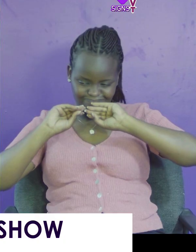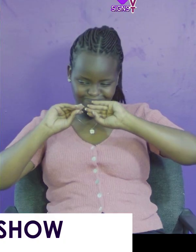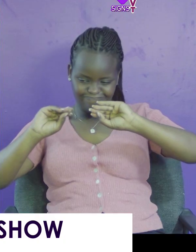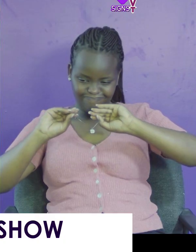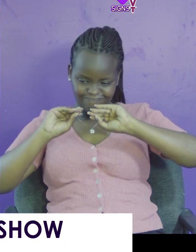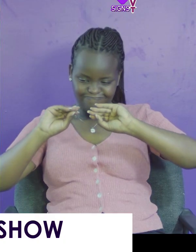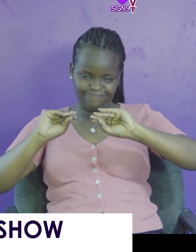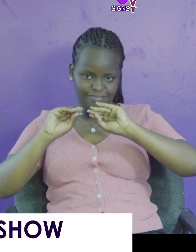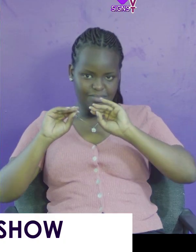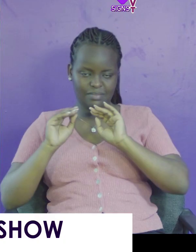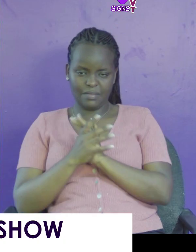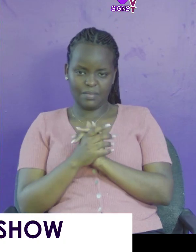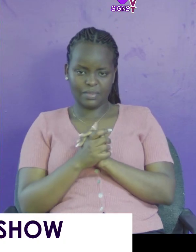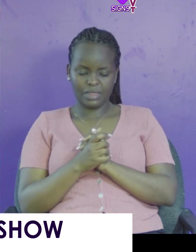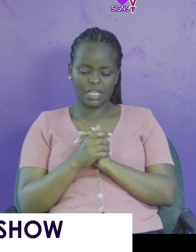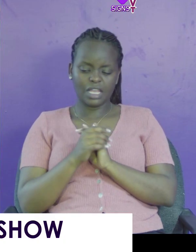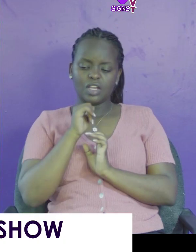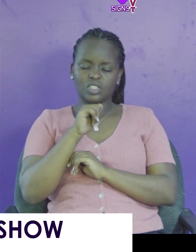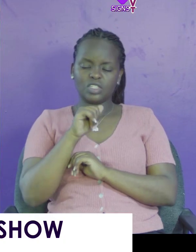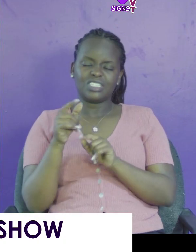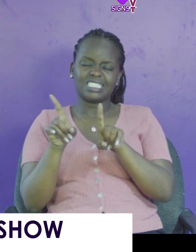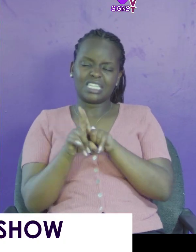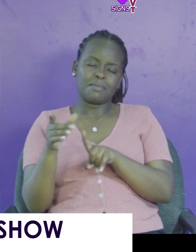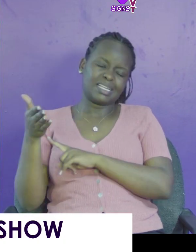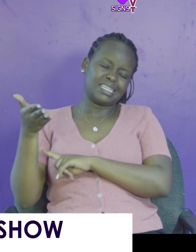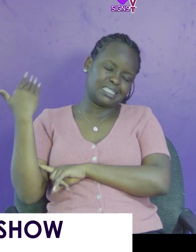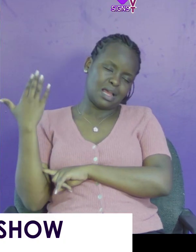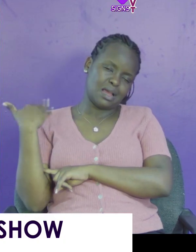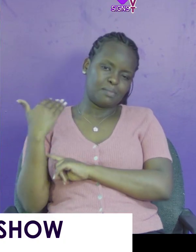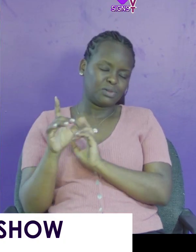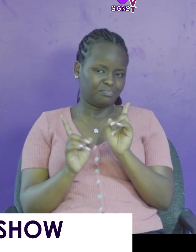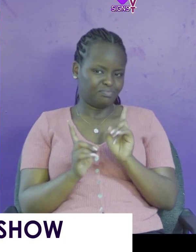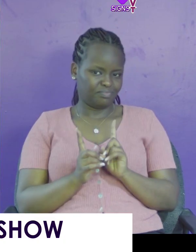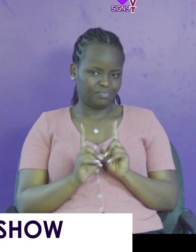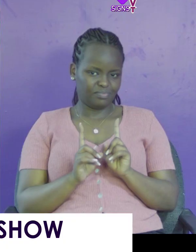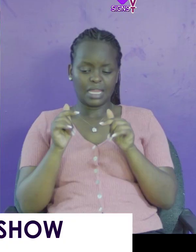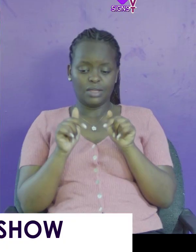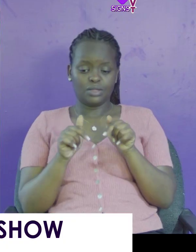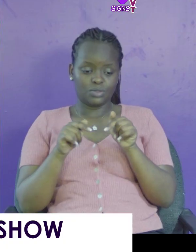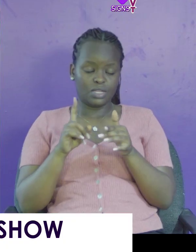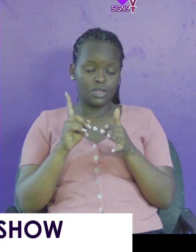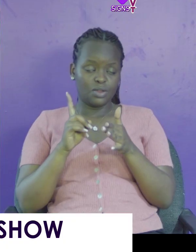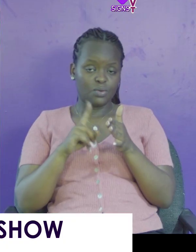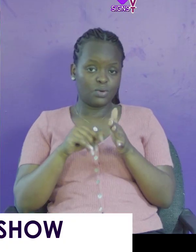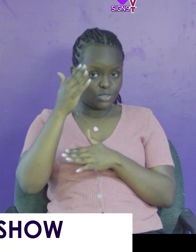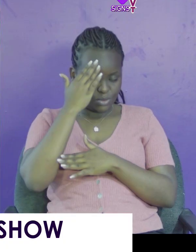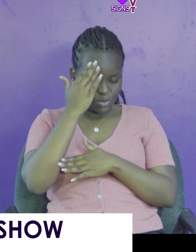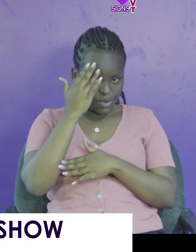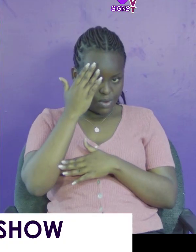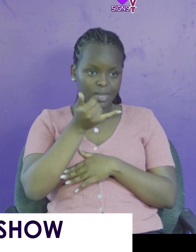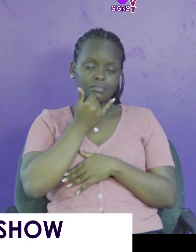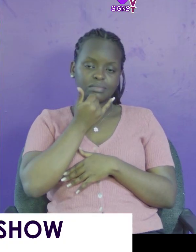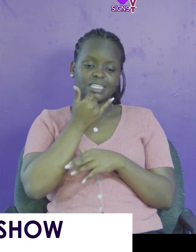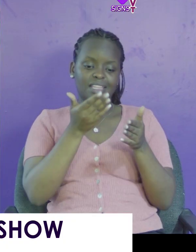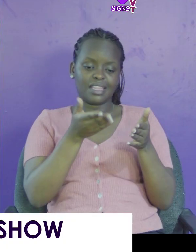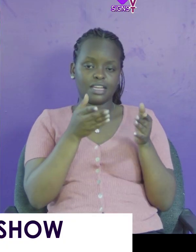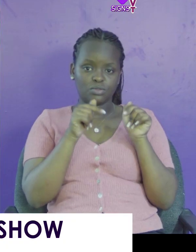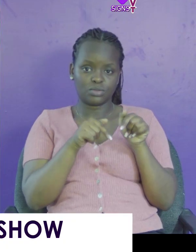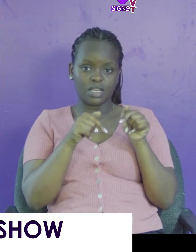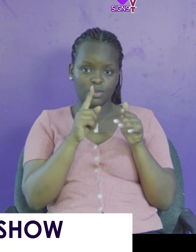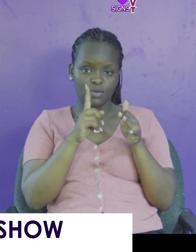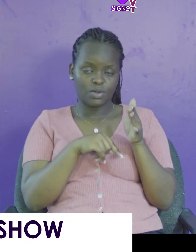like, you know, in the old age. Today, in fact, what we know in the era that is there today, Right.